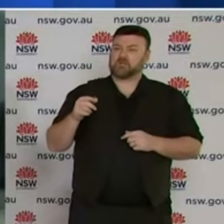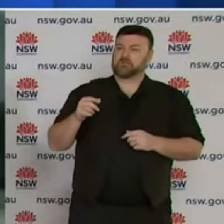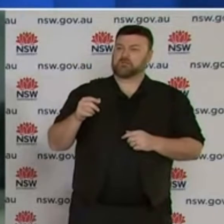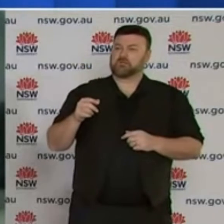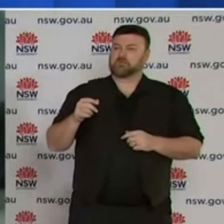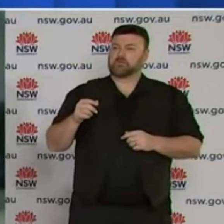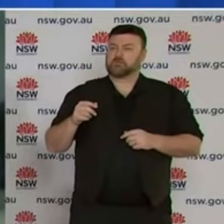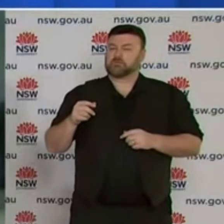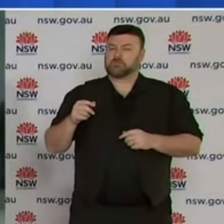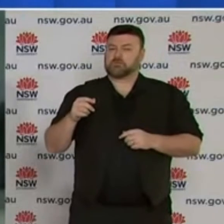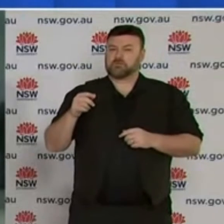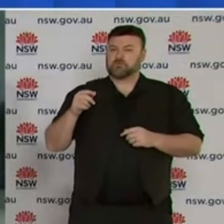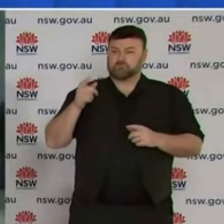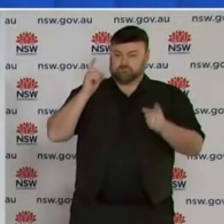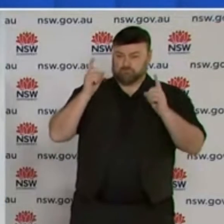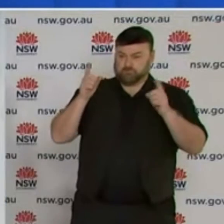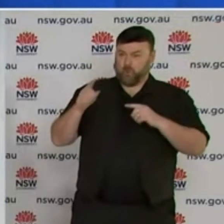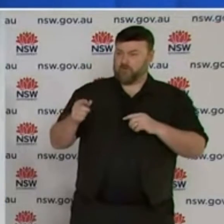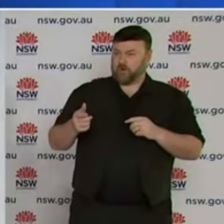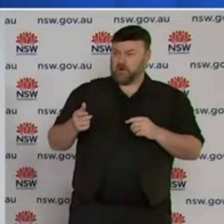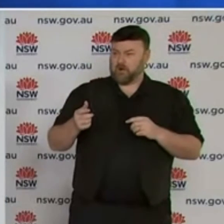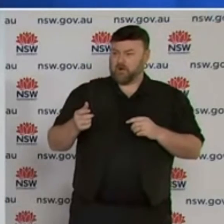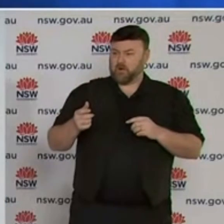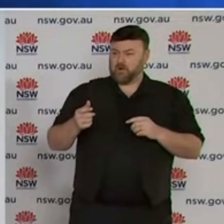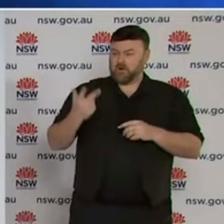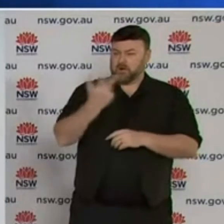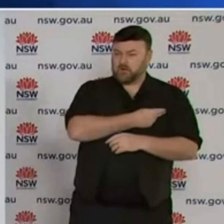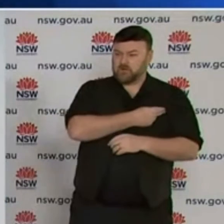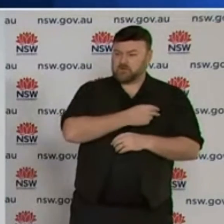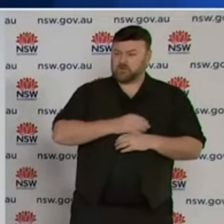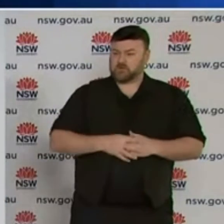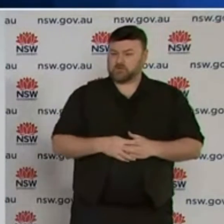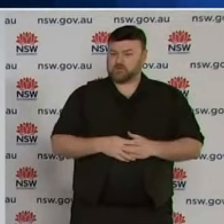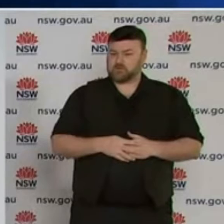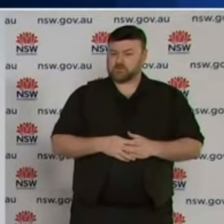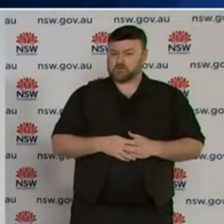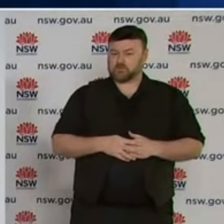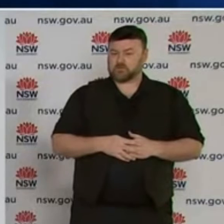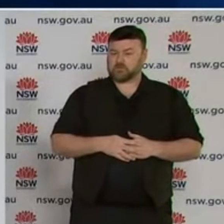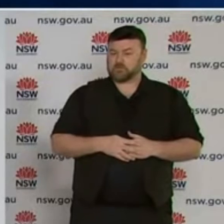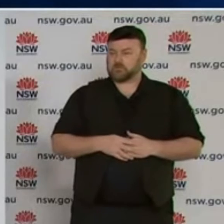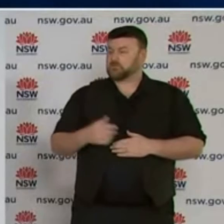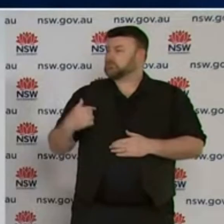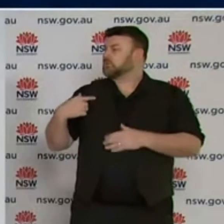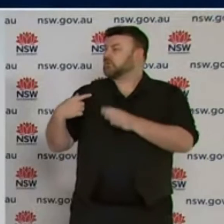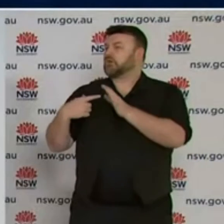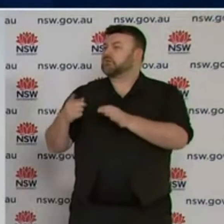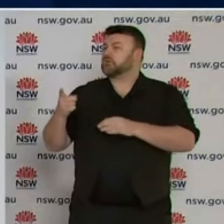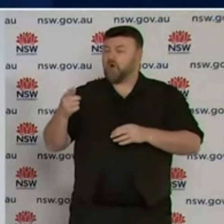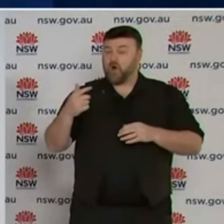flexibility around that for religious settings? Look, we can't risk. Unfortunately, I appreciate people have strong views and people